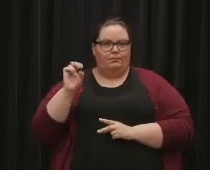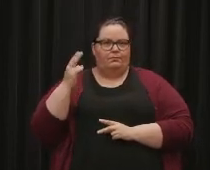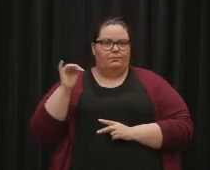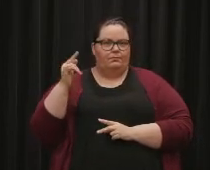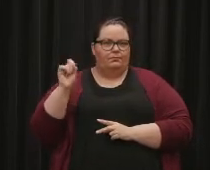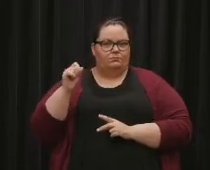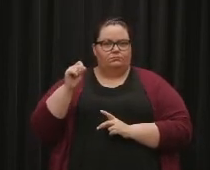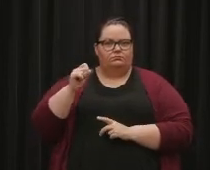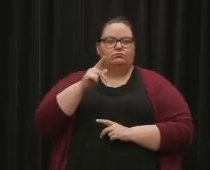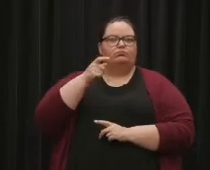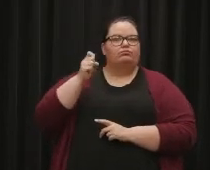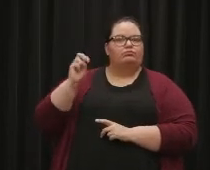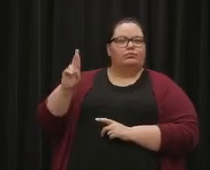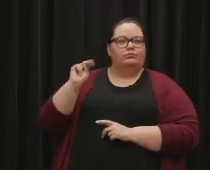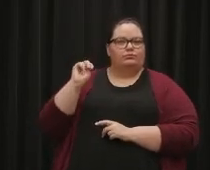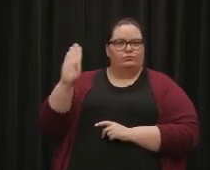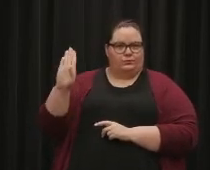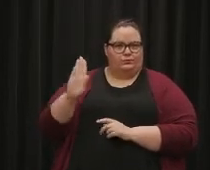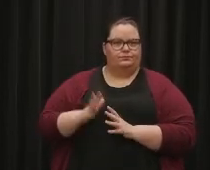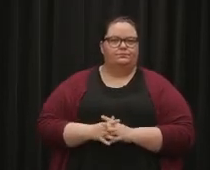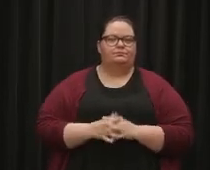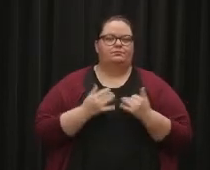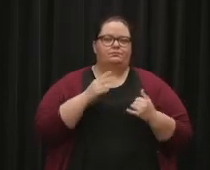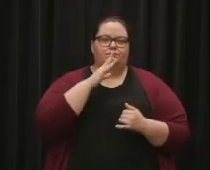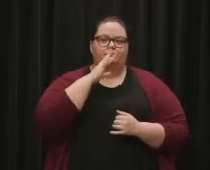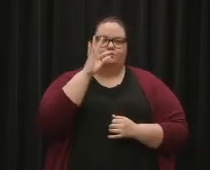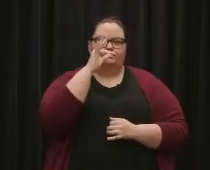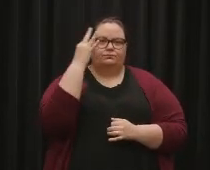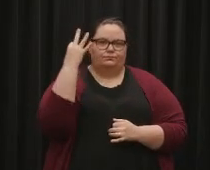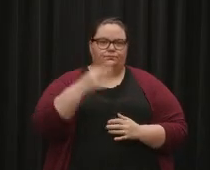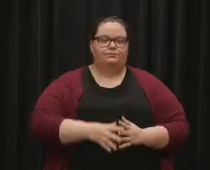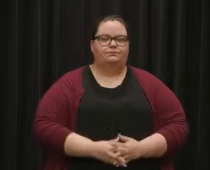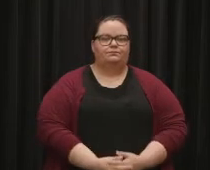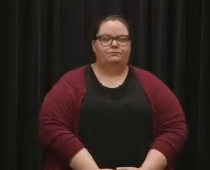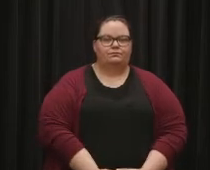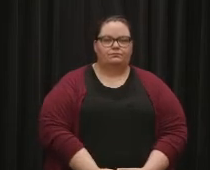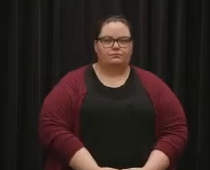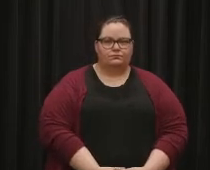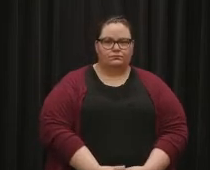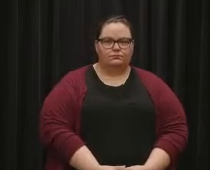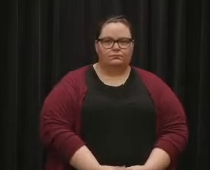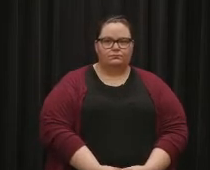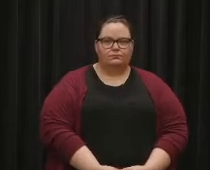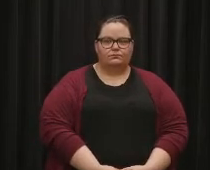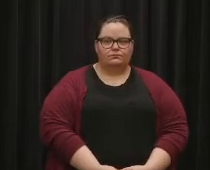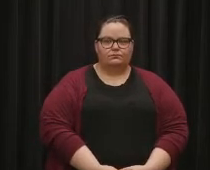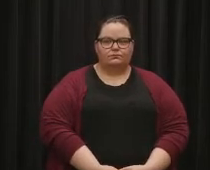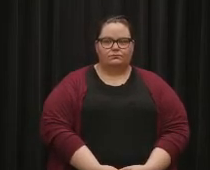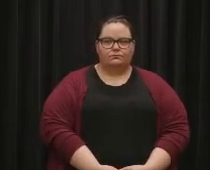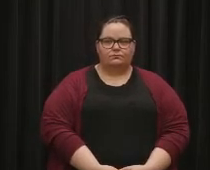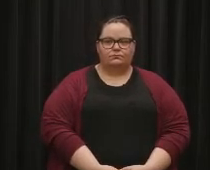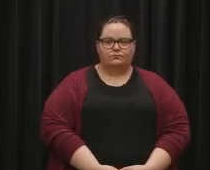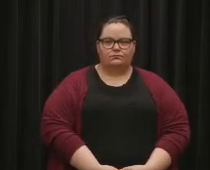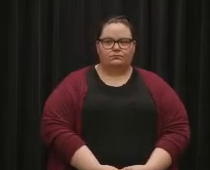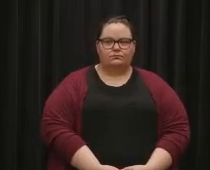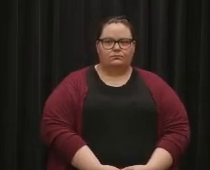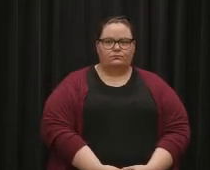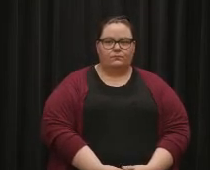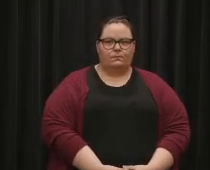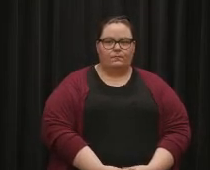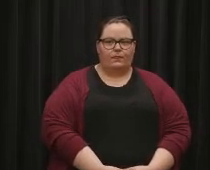of New Brunswick. Bon après-midi, tout le monde. Hello, welcome to today's update on COVID-19 in New